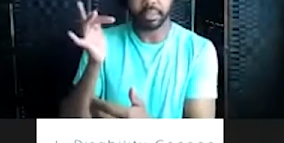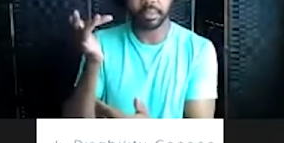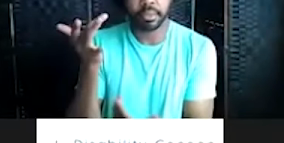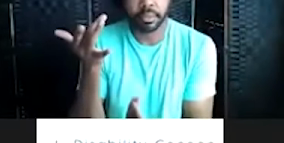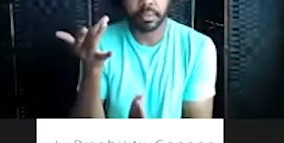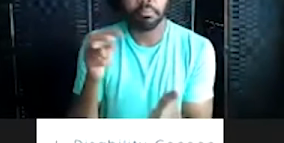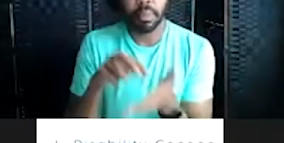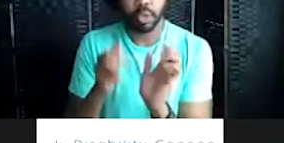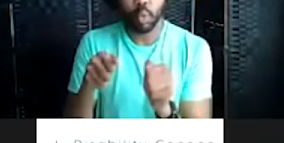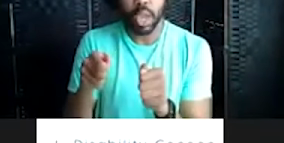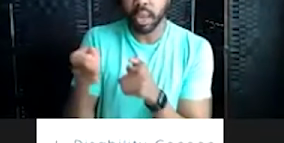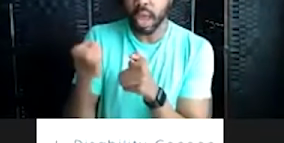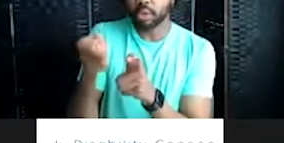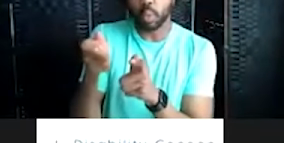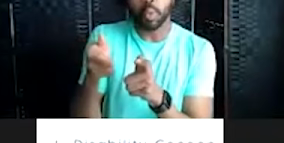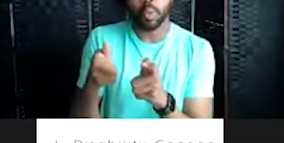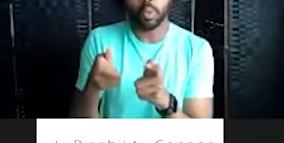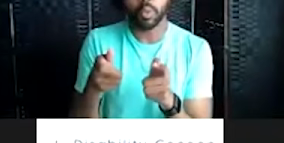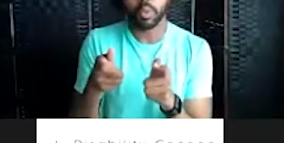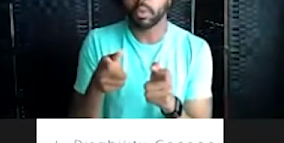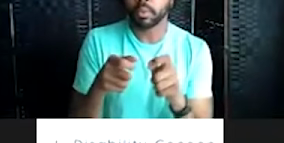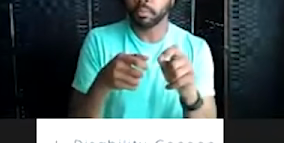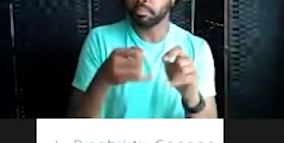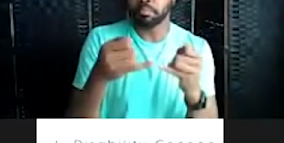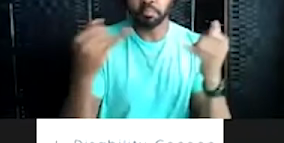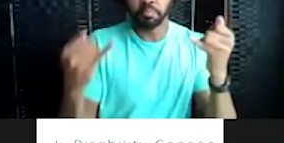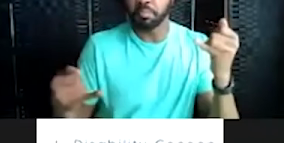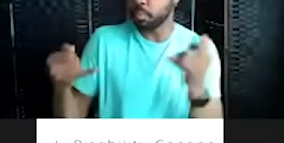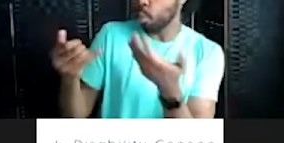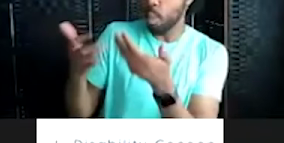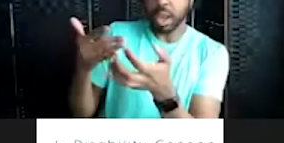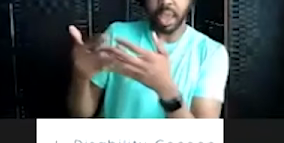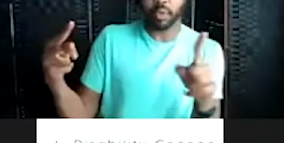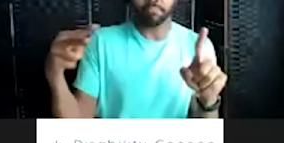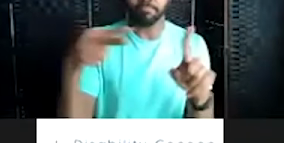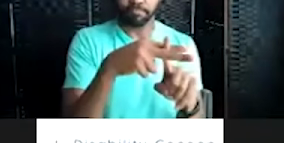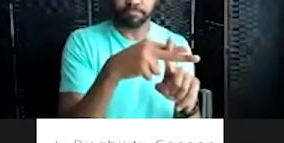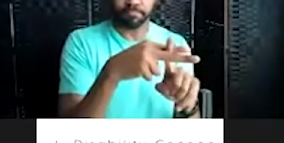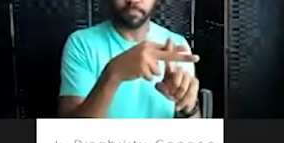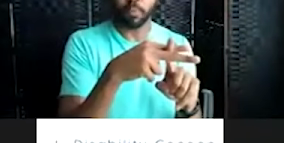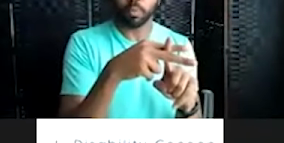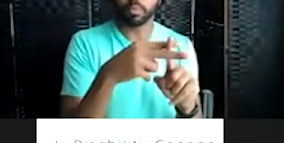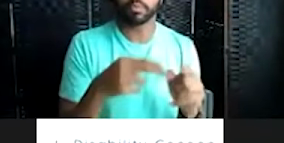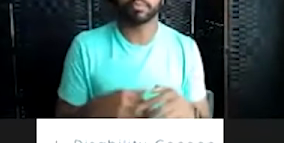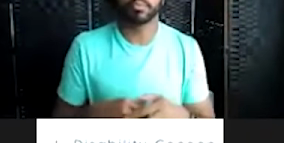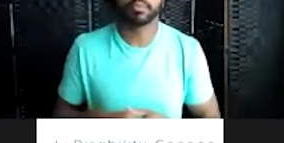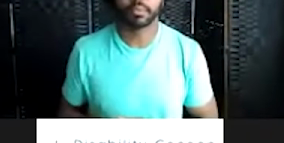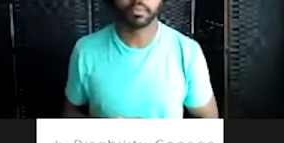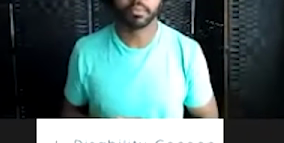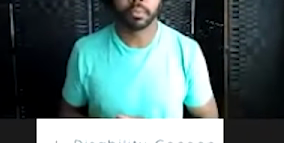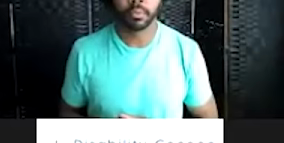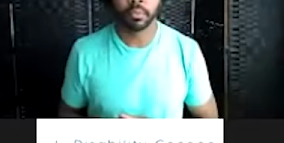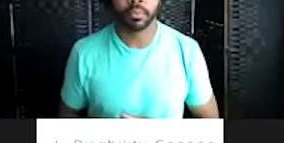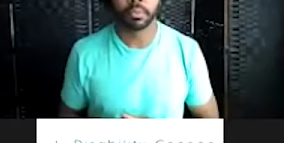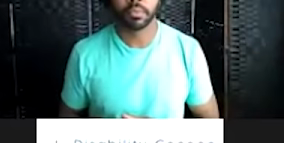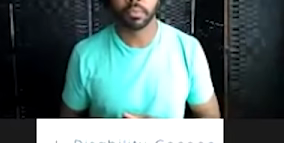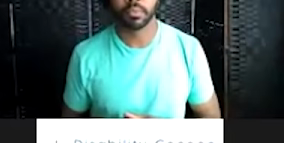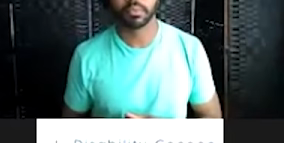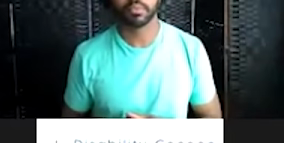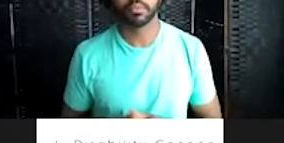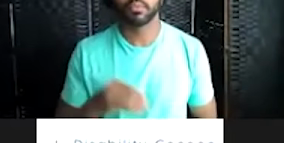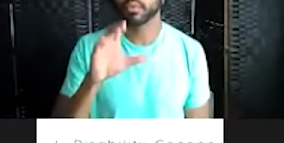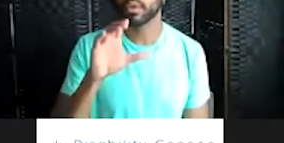that appliance from the plug. Yeah, if you so desire. Yeah. So the plug